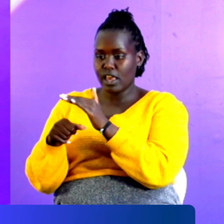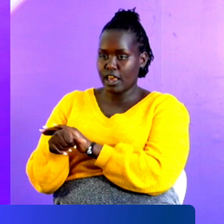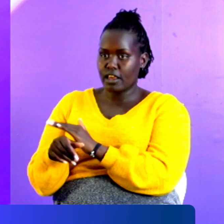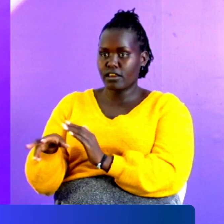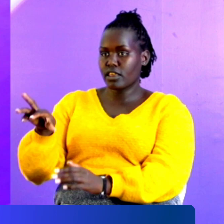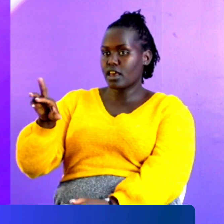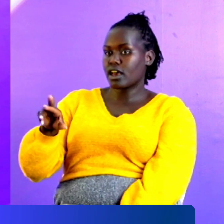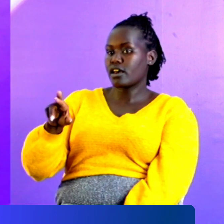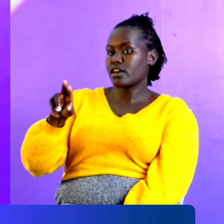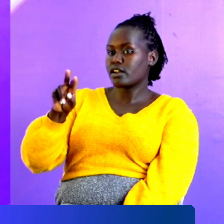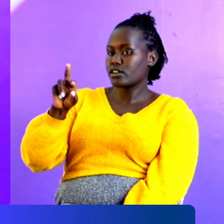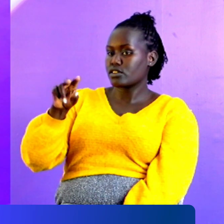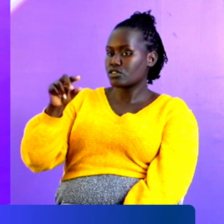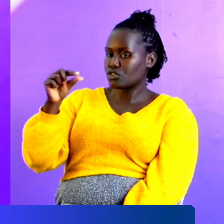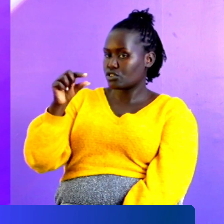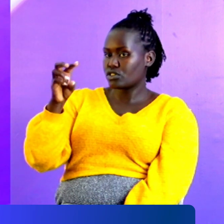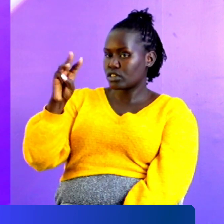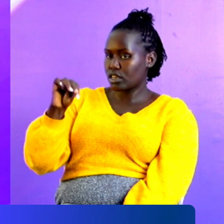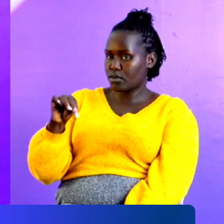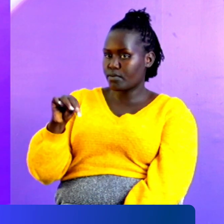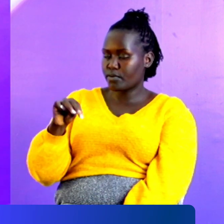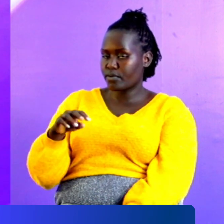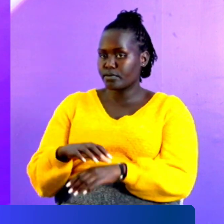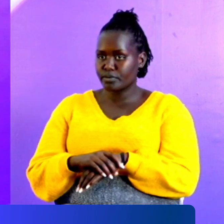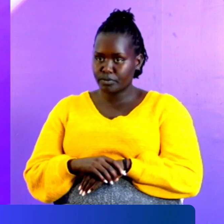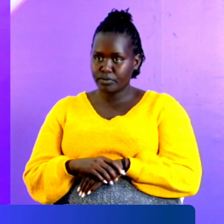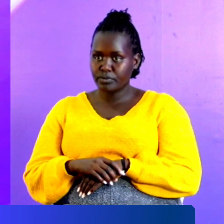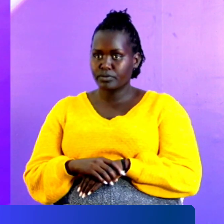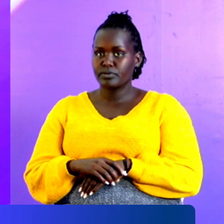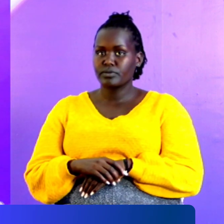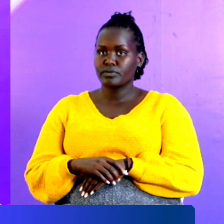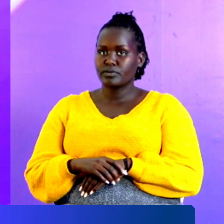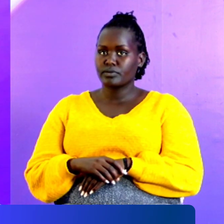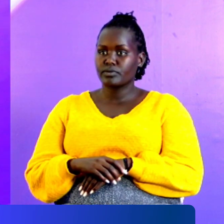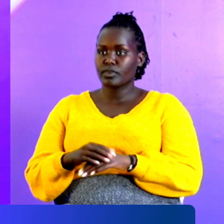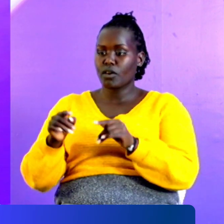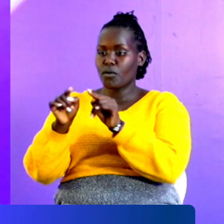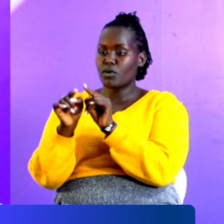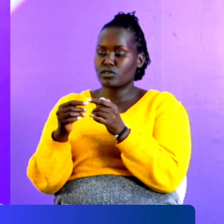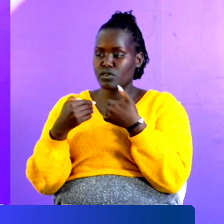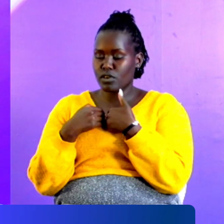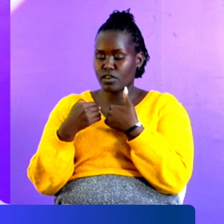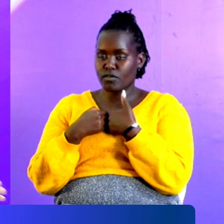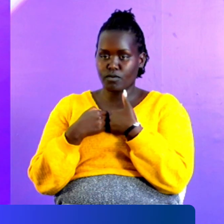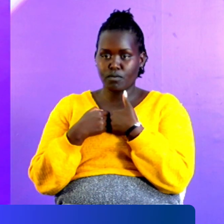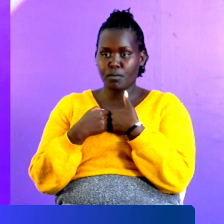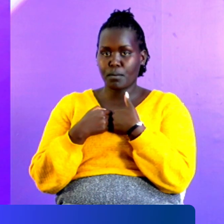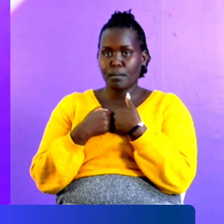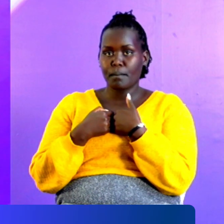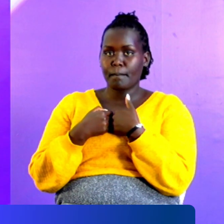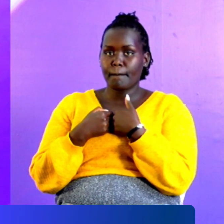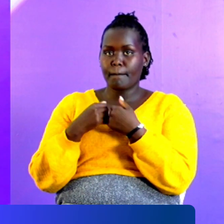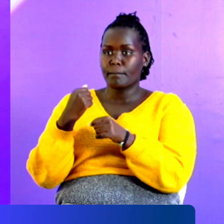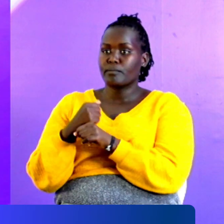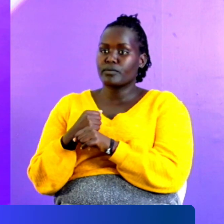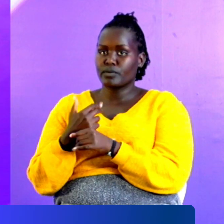banner of RGM. RGM is the Revolutionary Gen Z Movement. Yes. We even have we